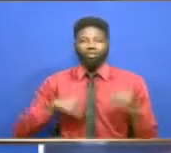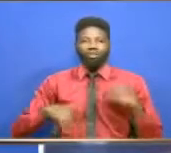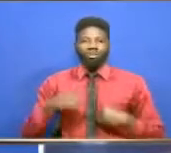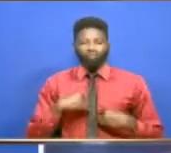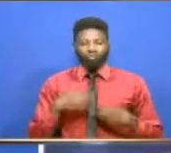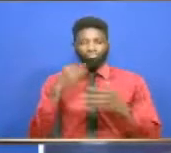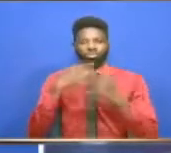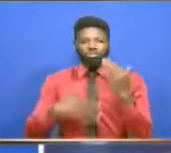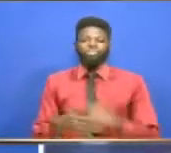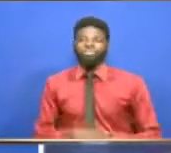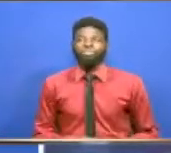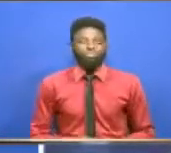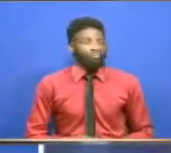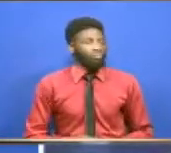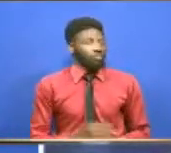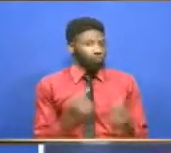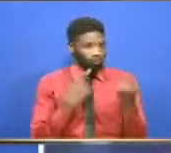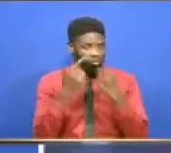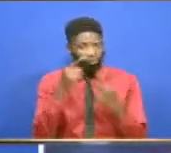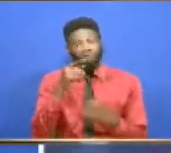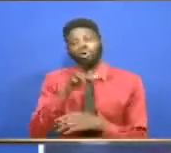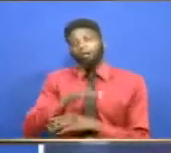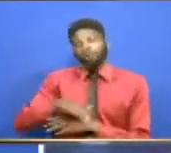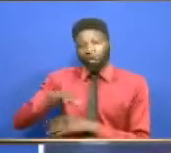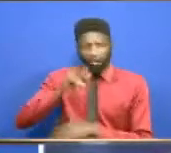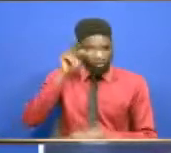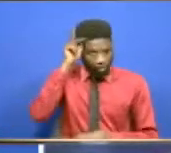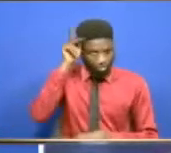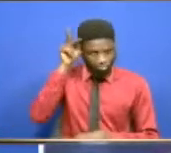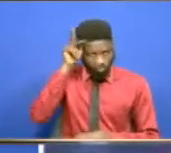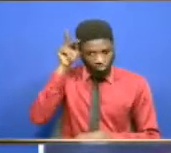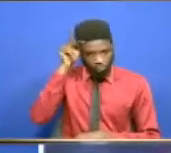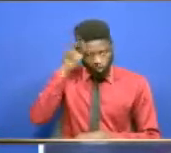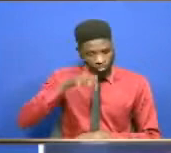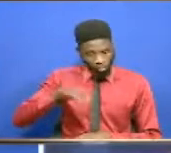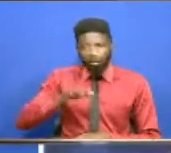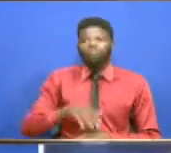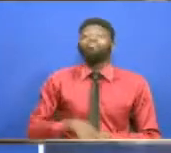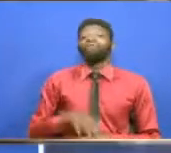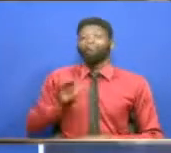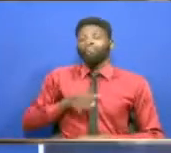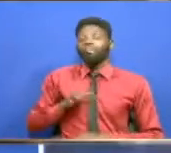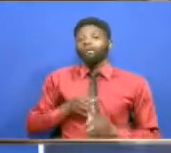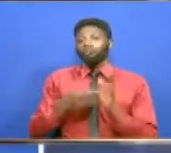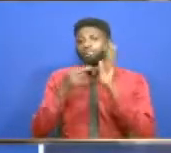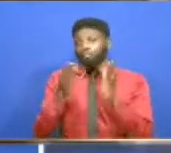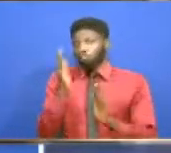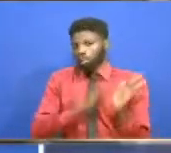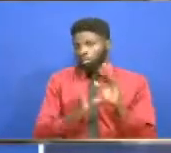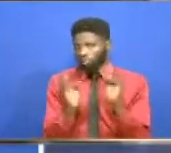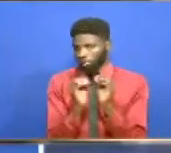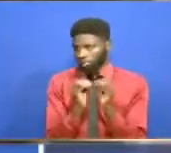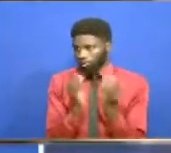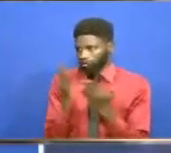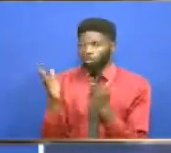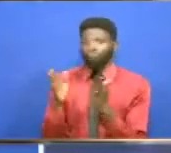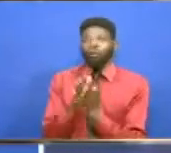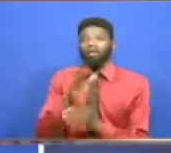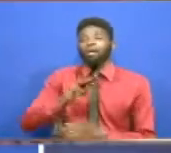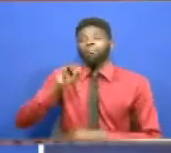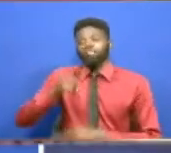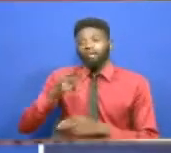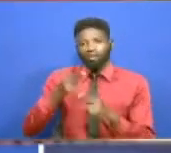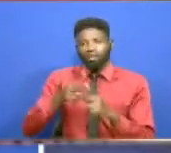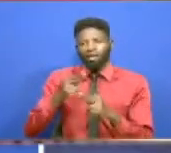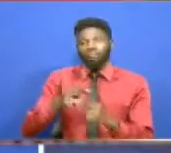Speaking in Githunguri in a function organized by Kiambu woman MP Gathoni Wamushomba and area MP Gabriel Kago,